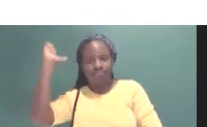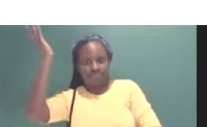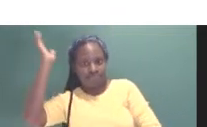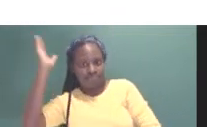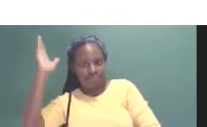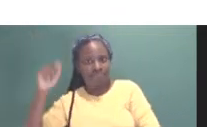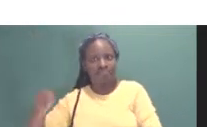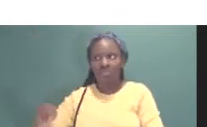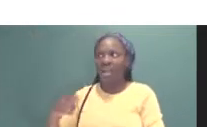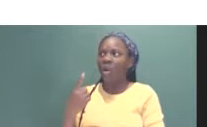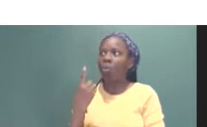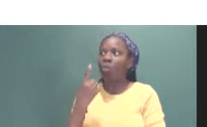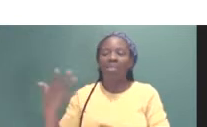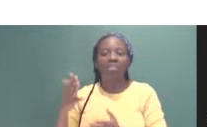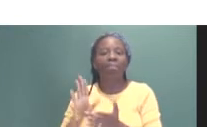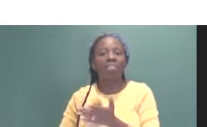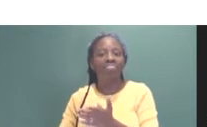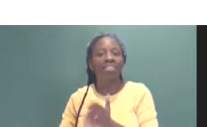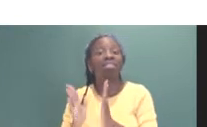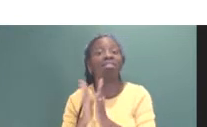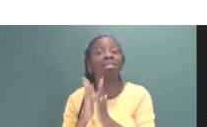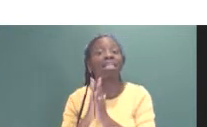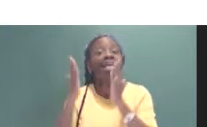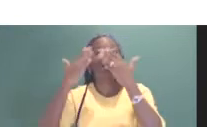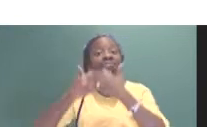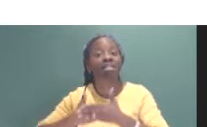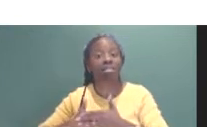virtually once a month on a Sunday evening